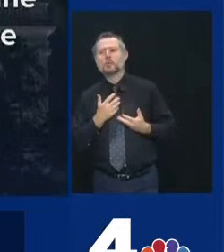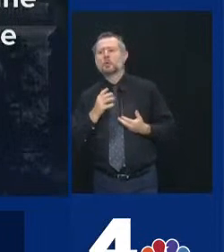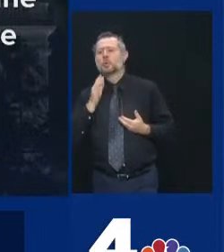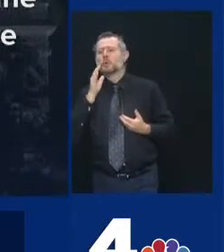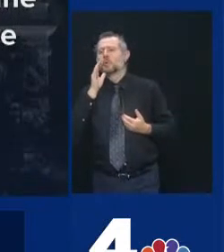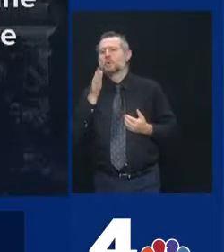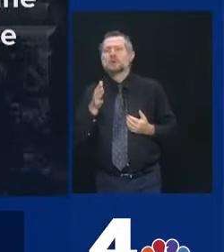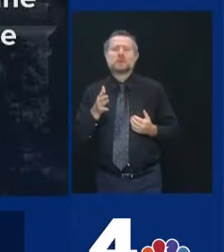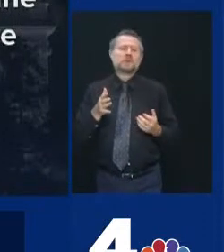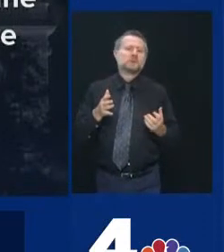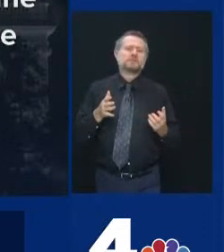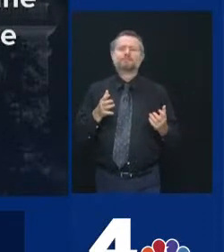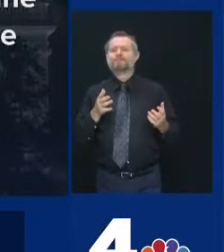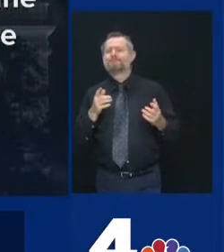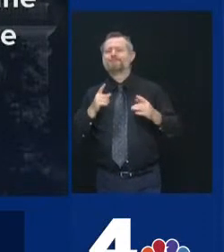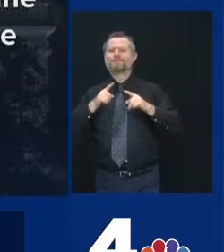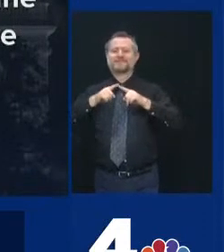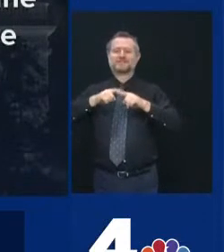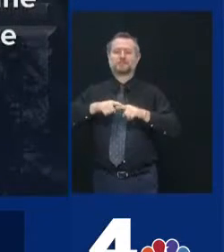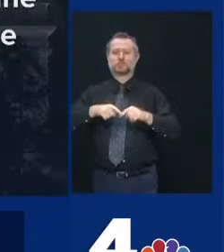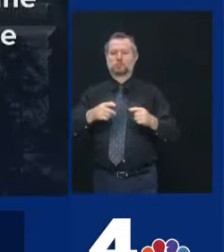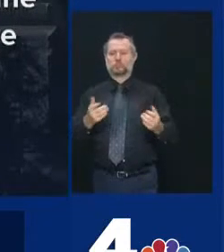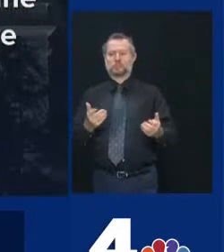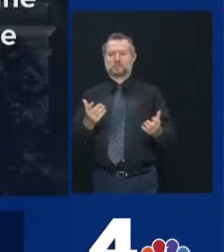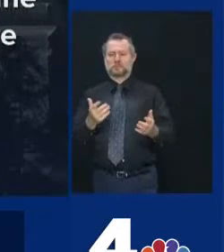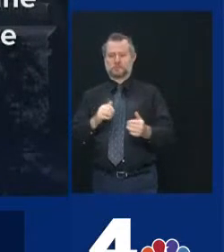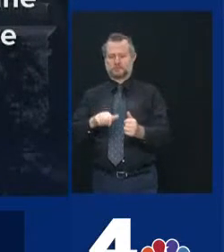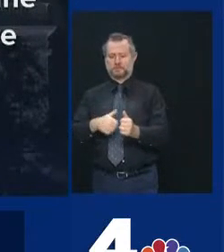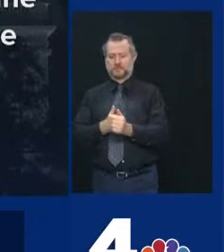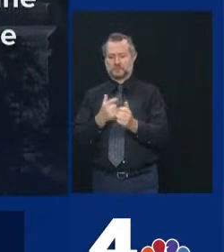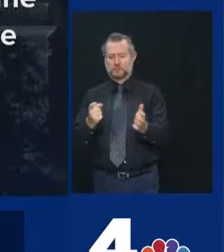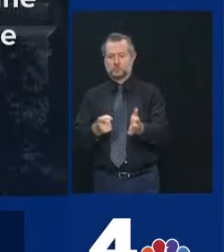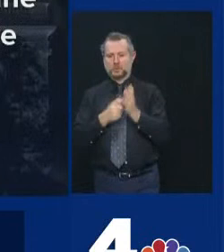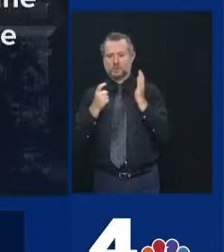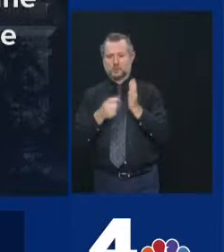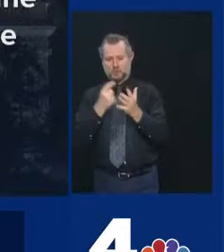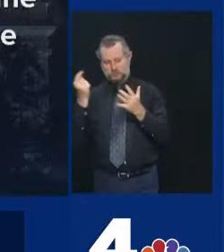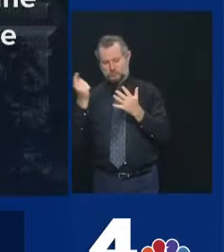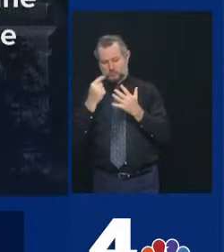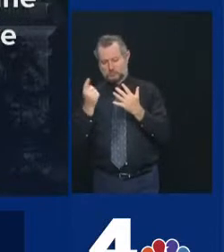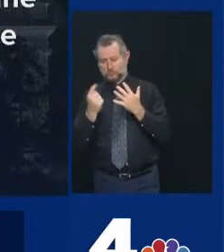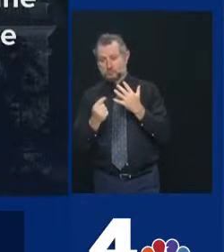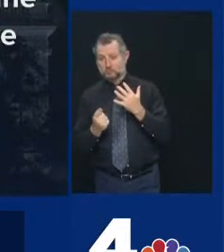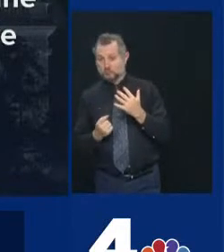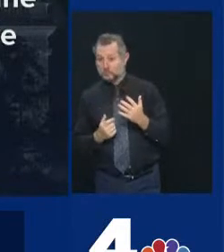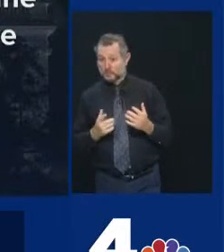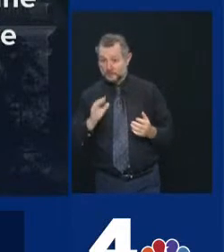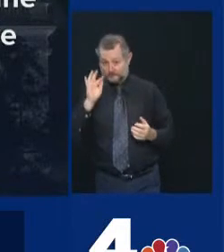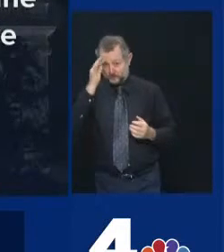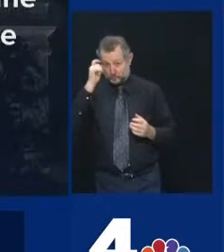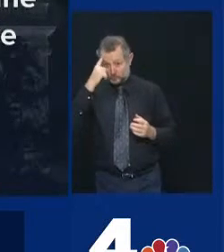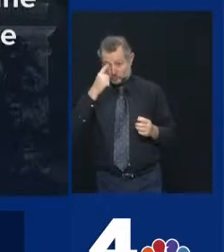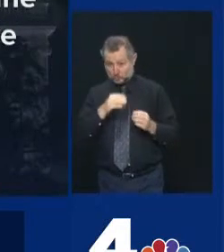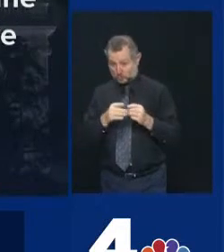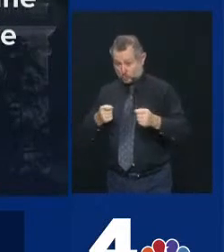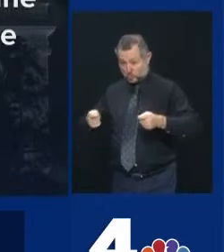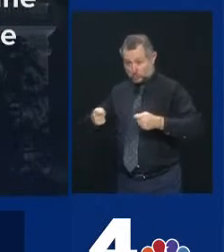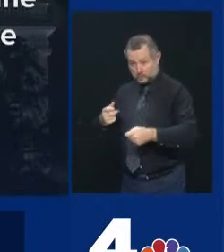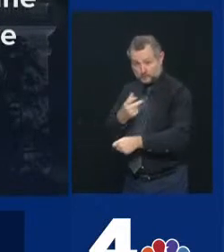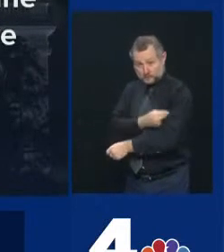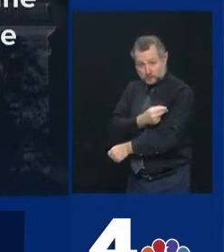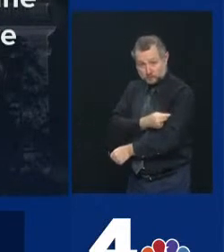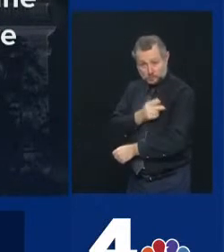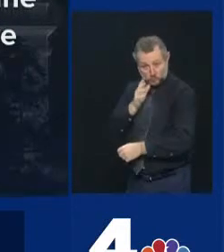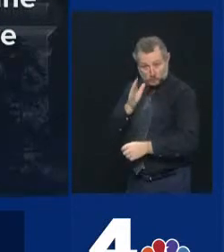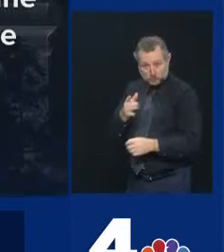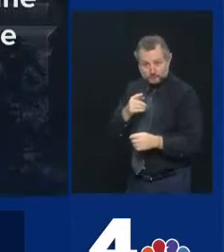the release of vaccines, right? The vaccines are controlled by the federal government. Are they going to turn around